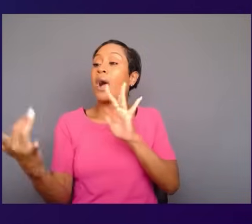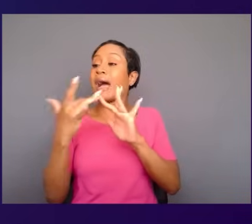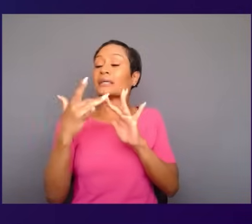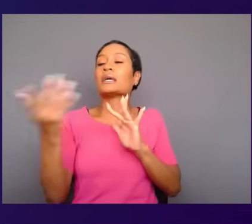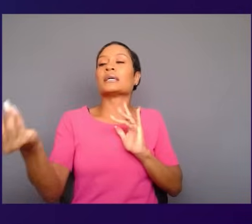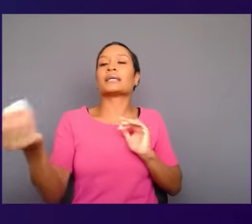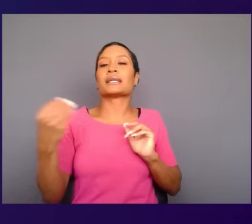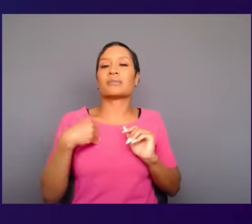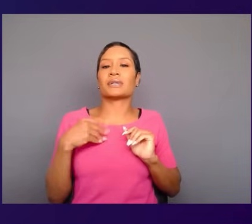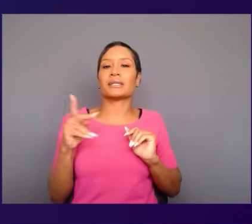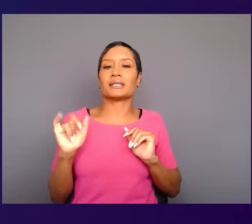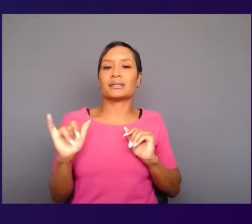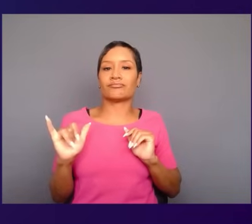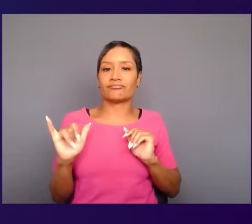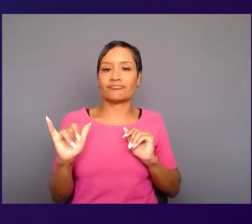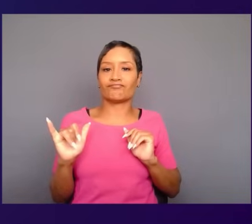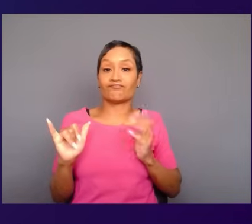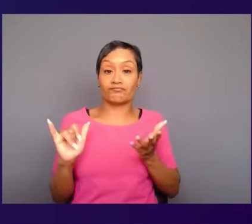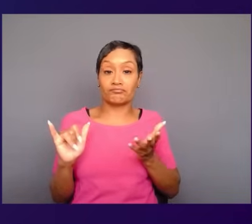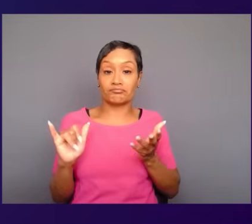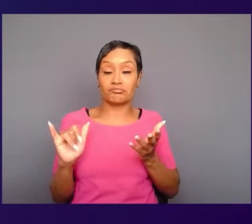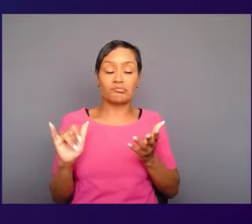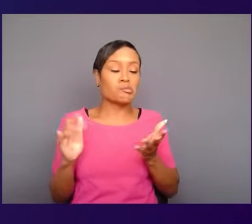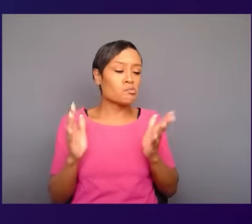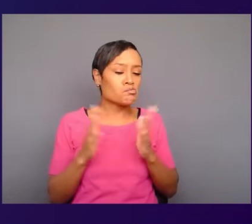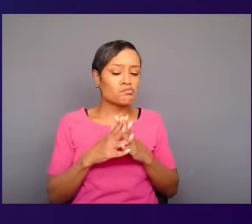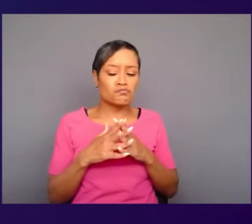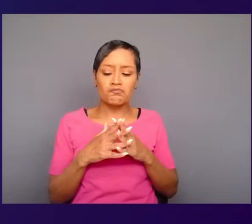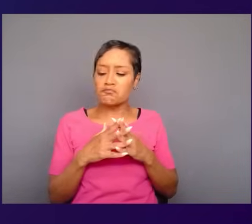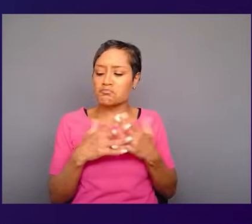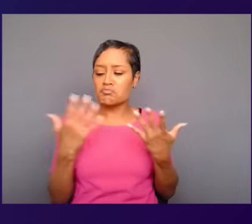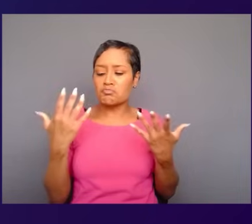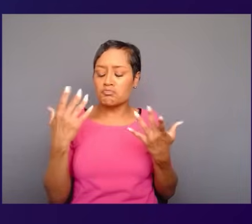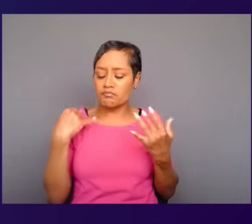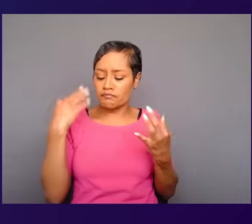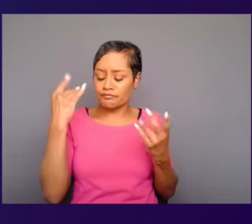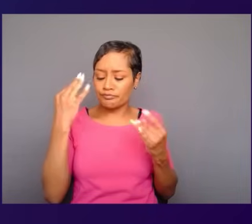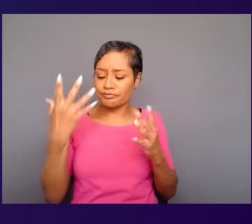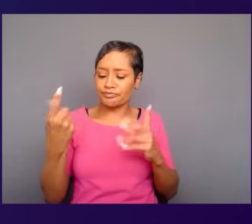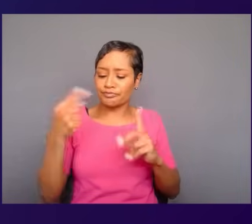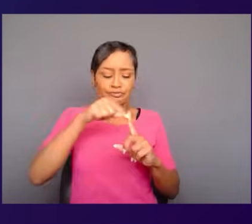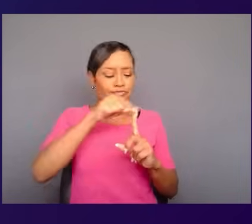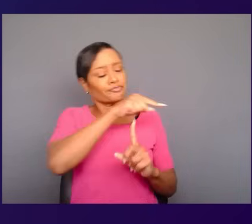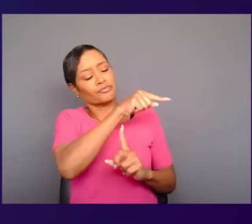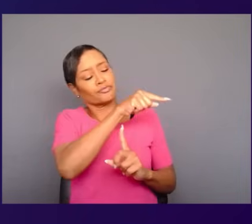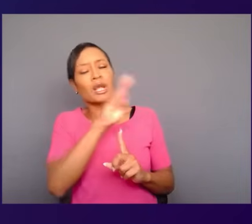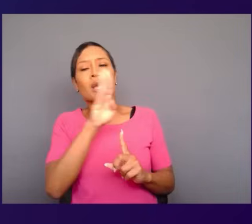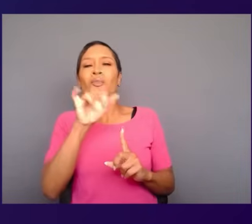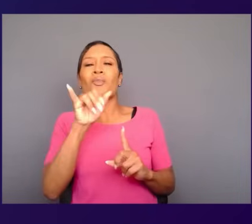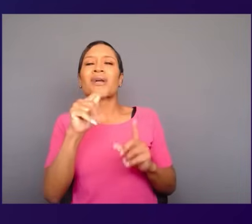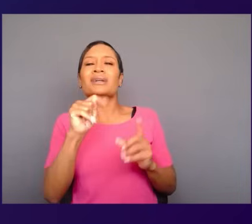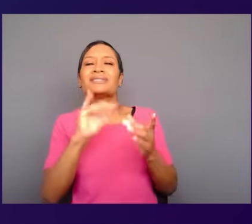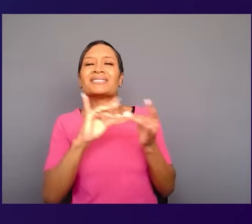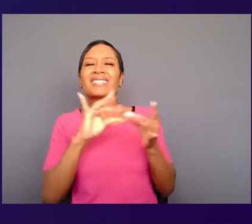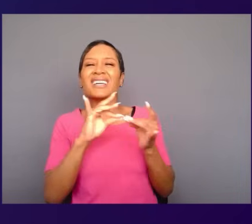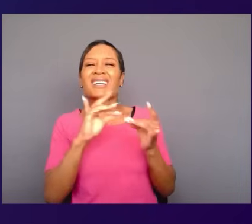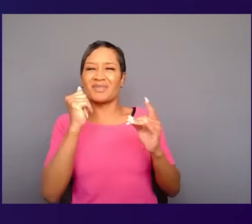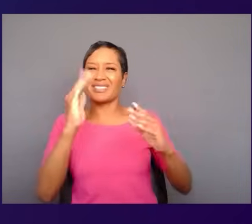that key. I think going back to what Brian was talking about, right? Like looking at that